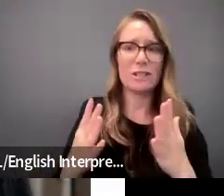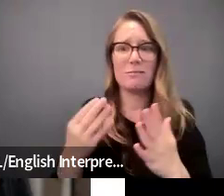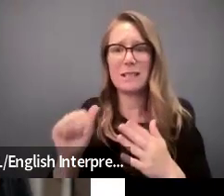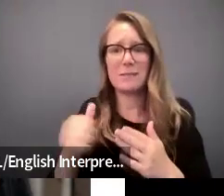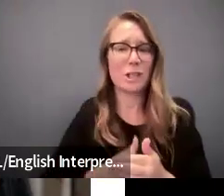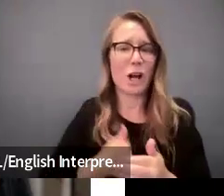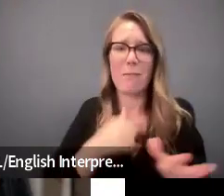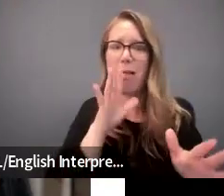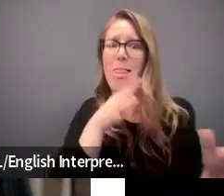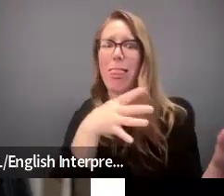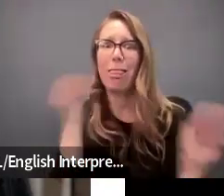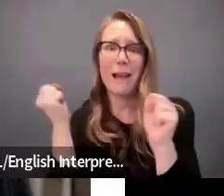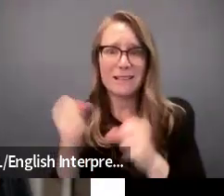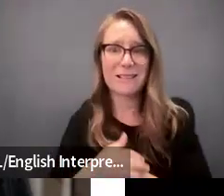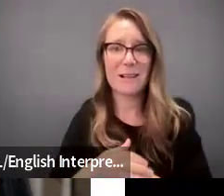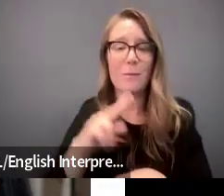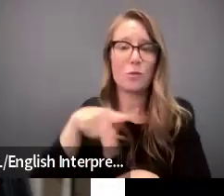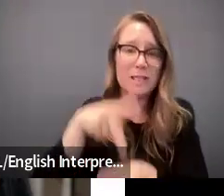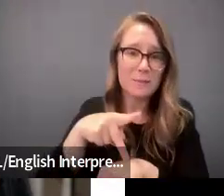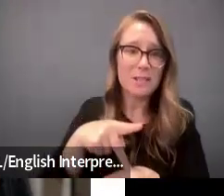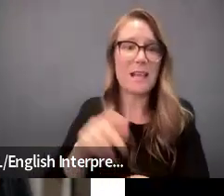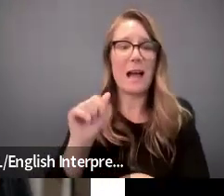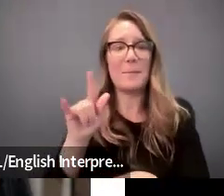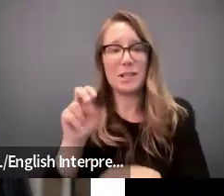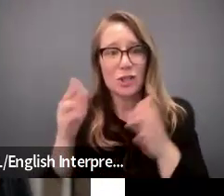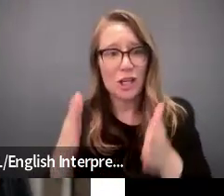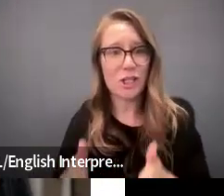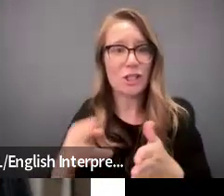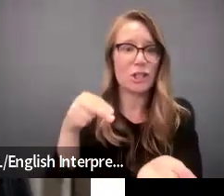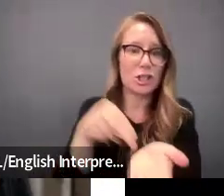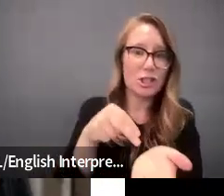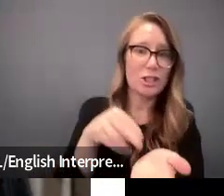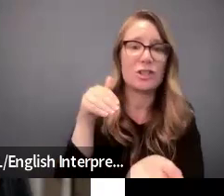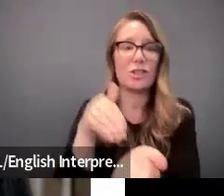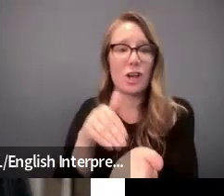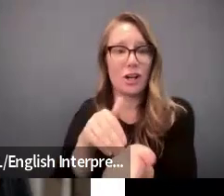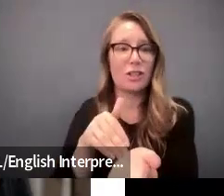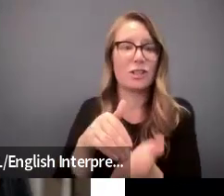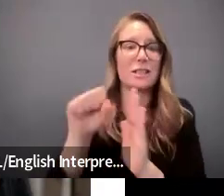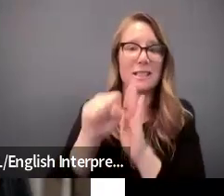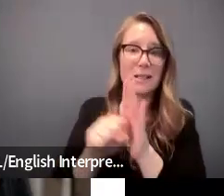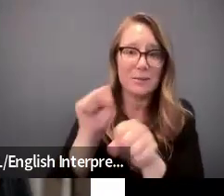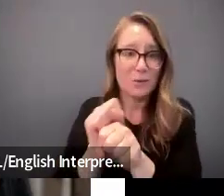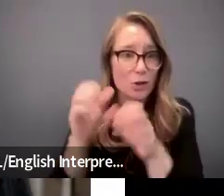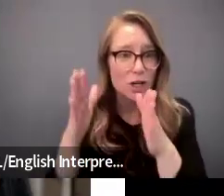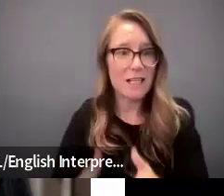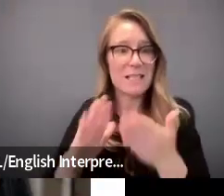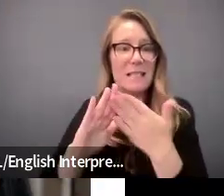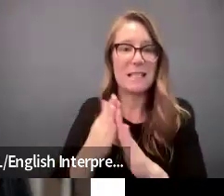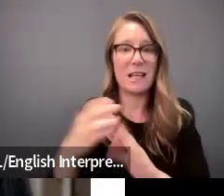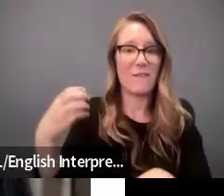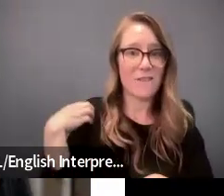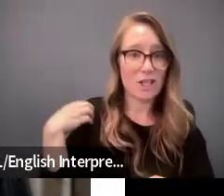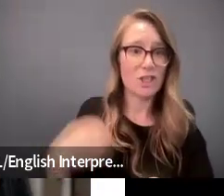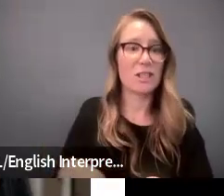for talking so fast. Principals, administrators, nurses, doctors, state employees, city